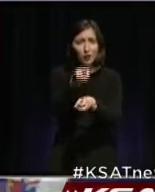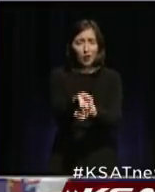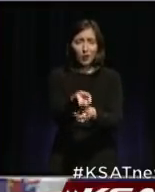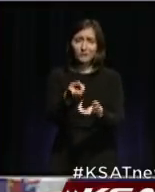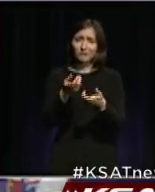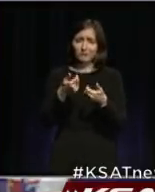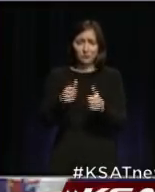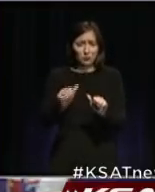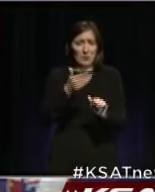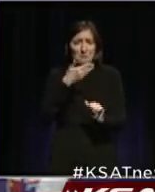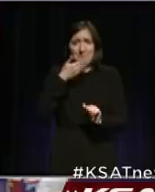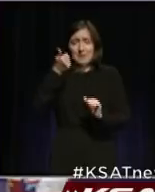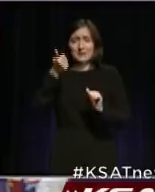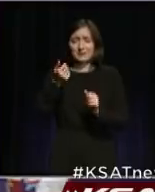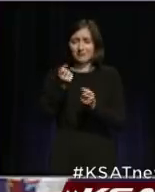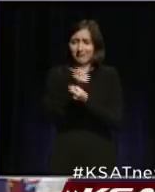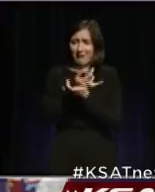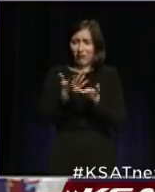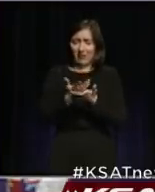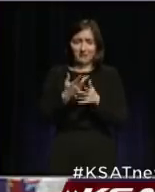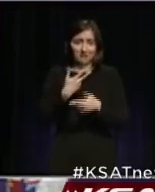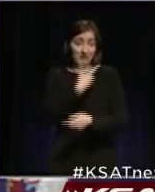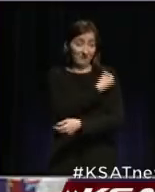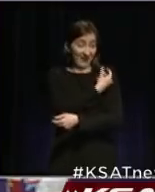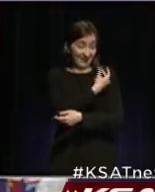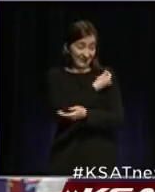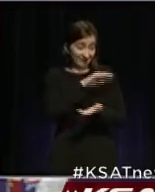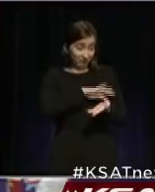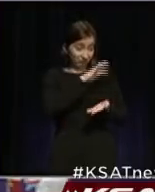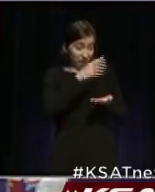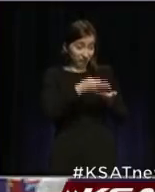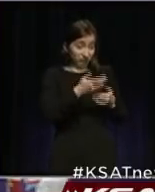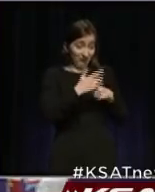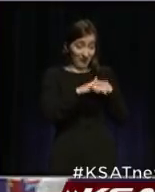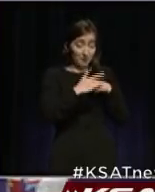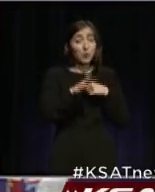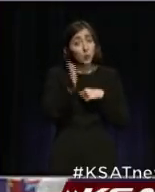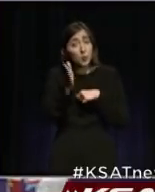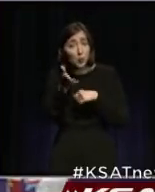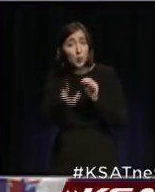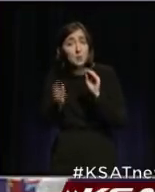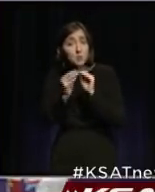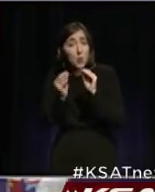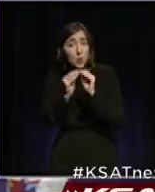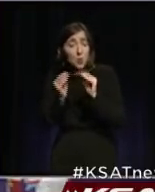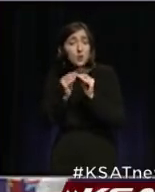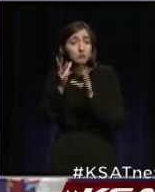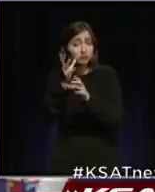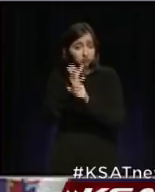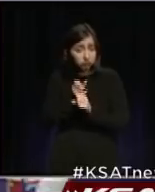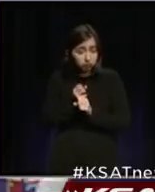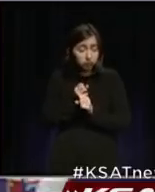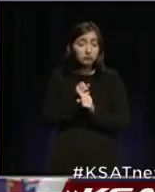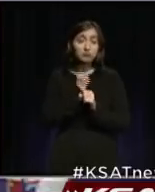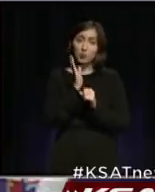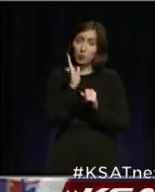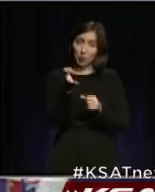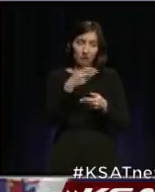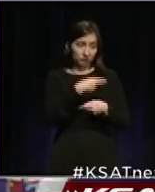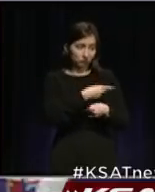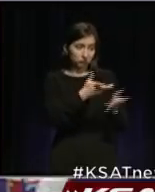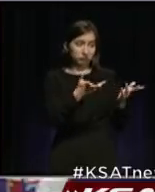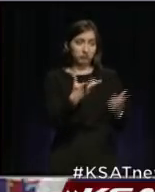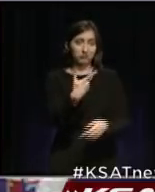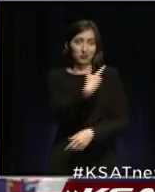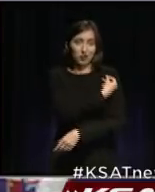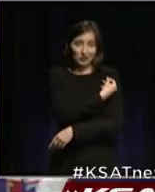the best they can with all the vaccines that we have. More vaccines, we'll get more more people shots, but we got to get